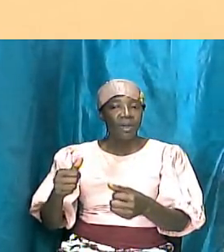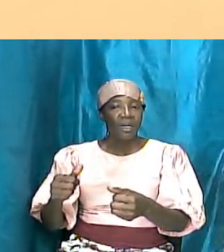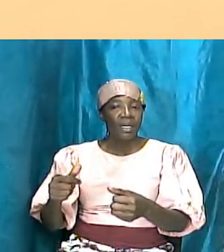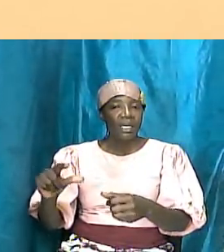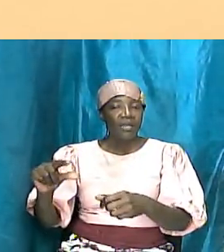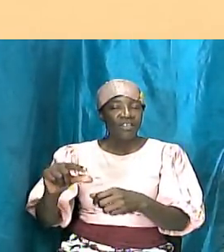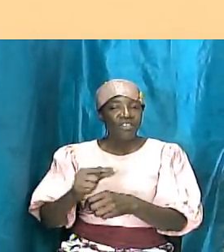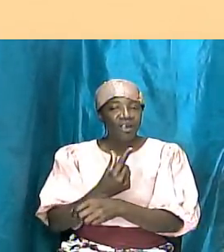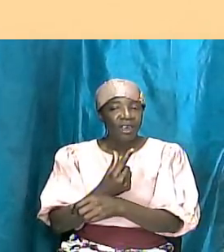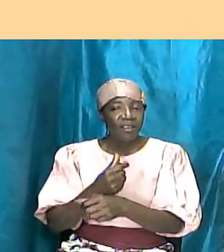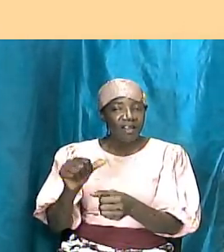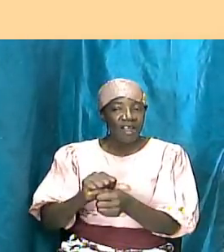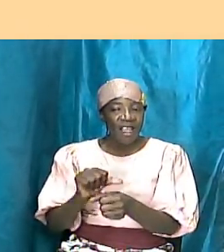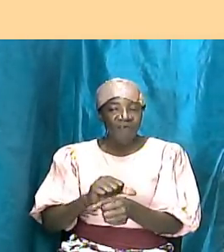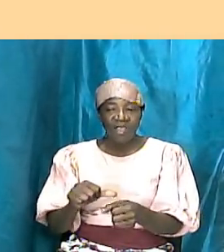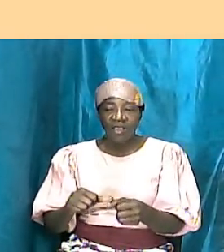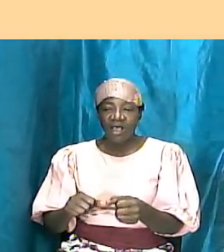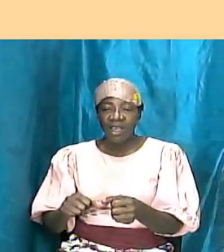redemption,